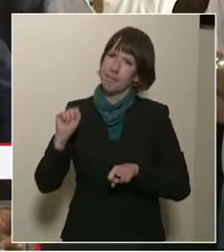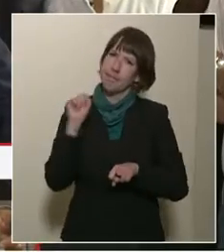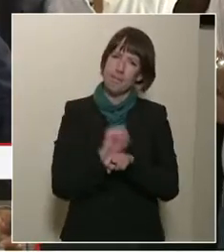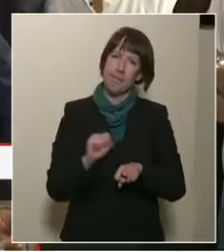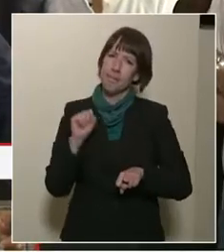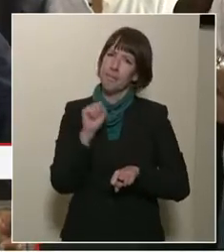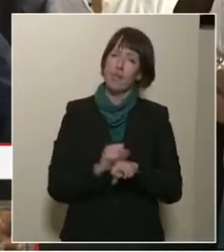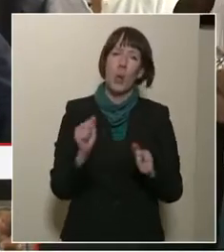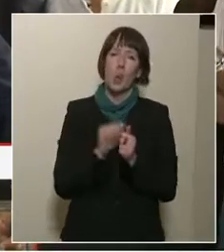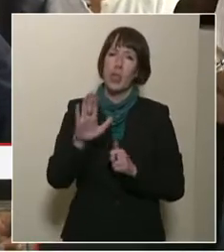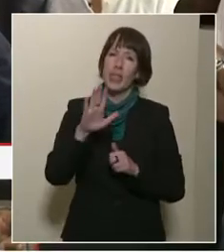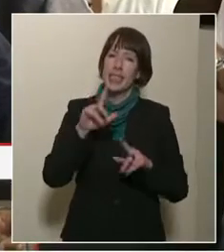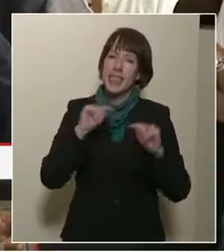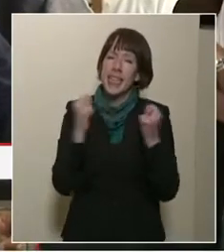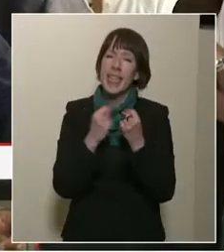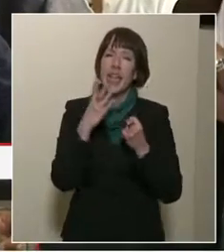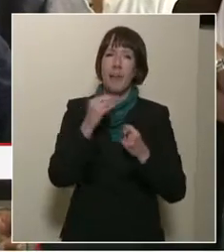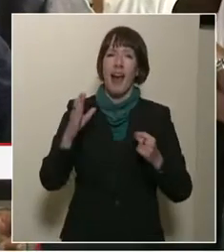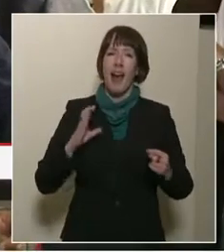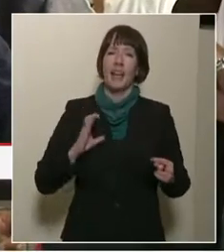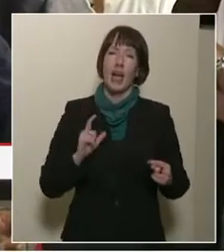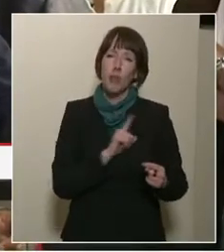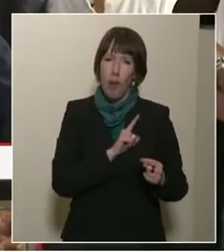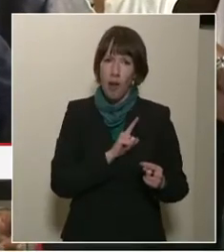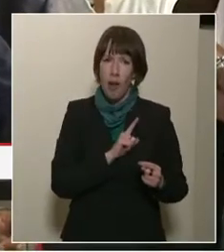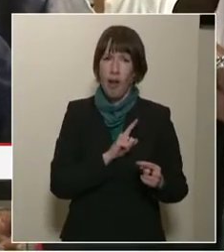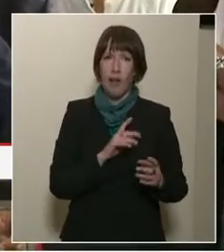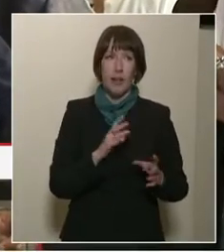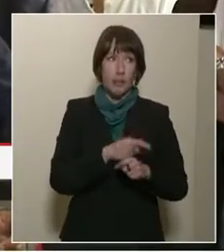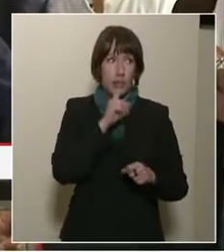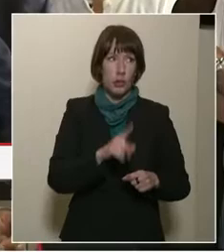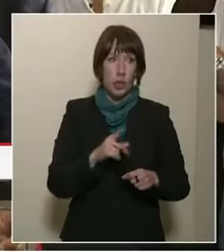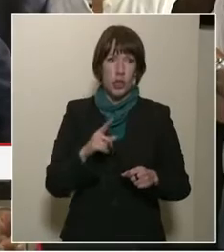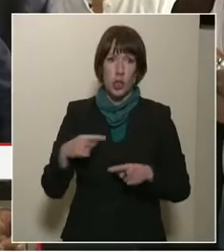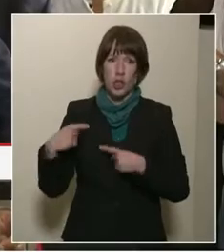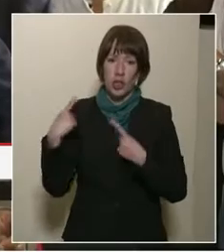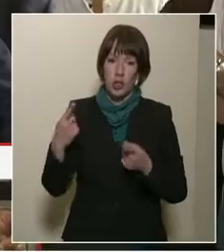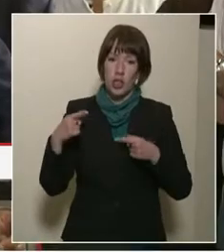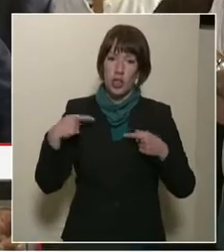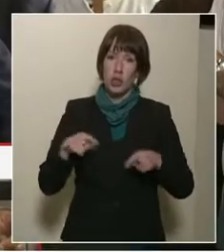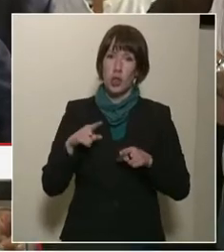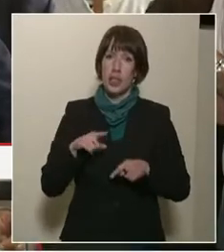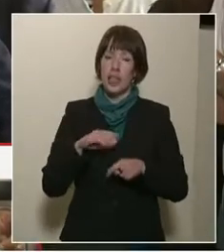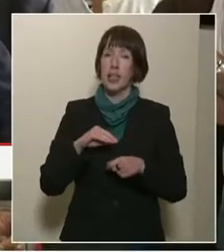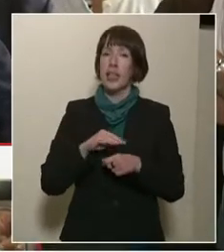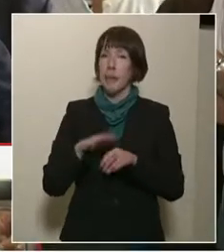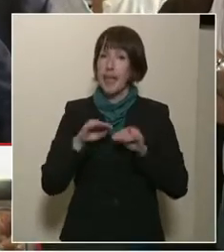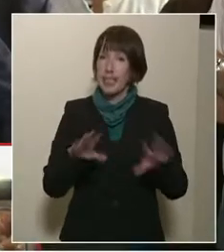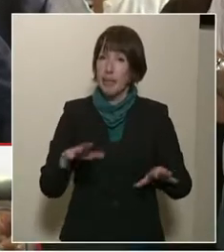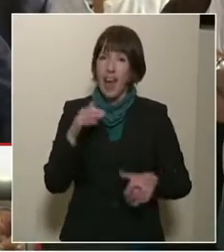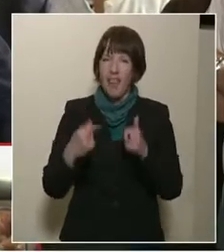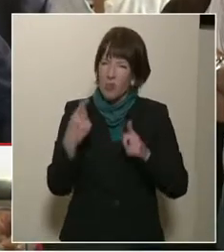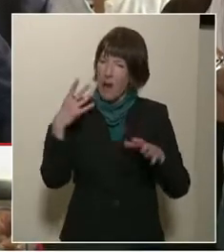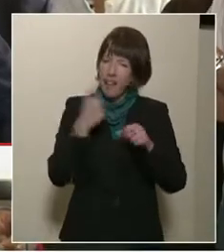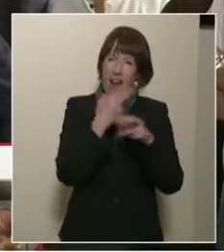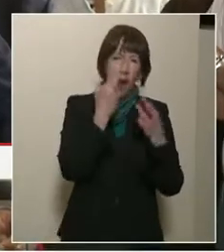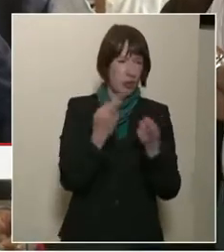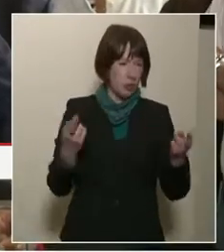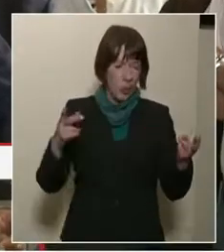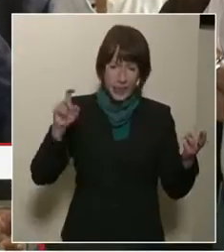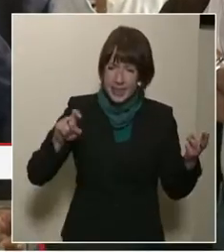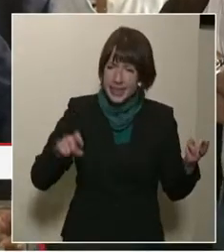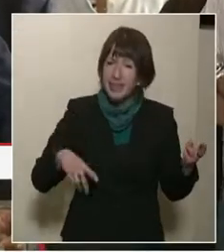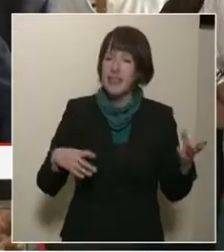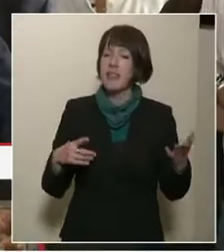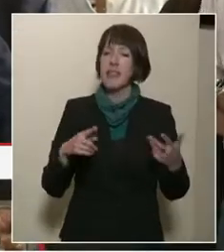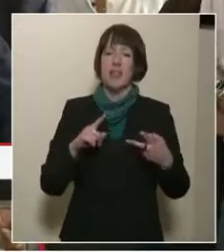her team and the council to make sure that over the course of this pandemic, you all have gotten the resources that you need. You've gotten the